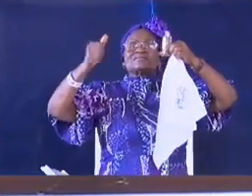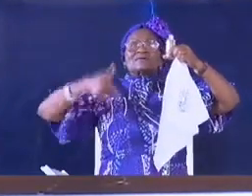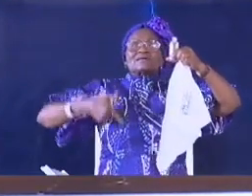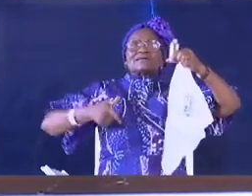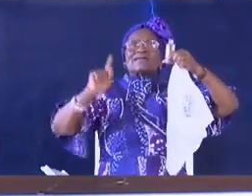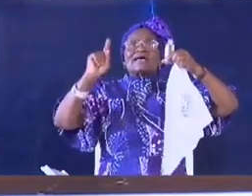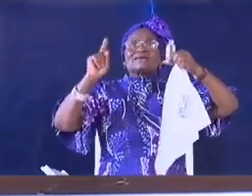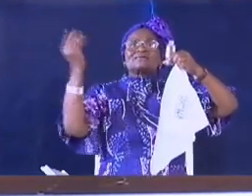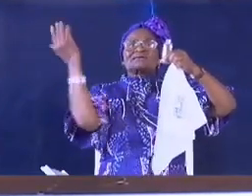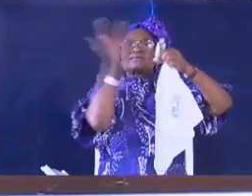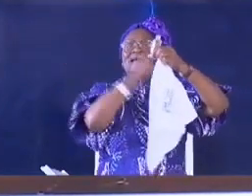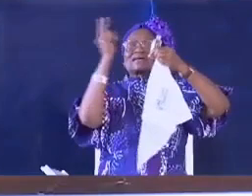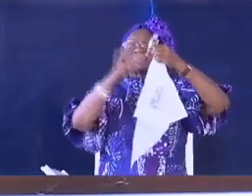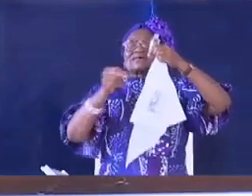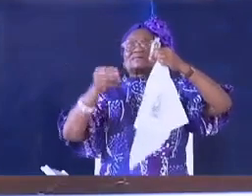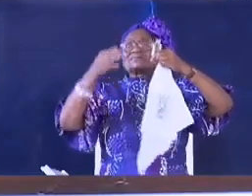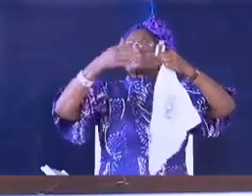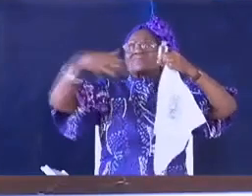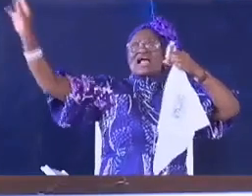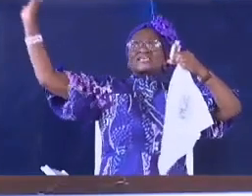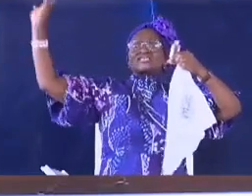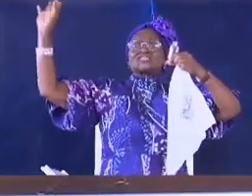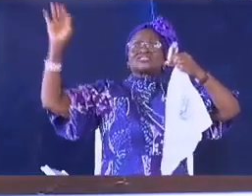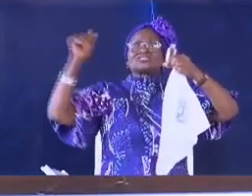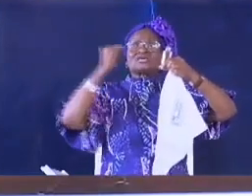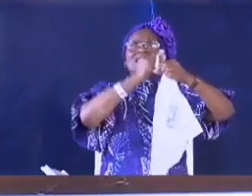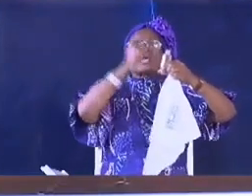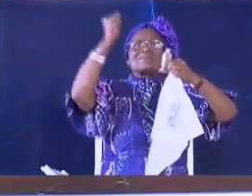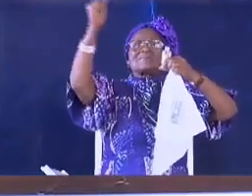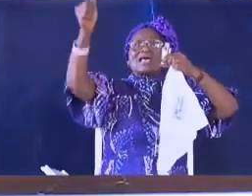Let darkness vanish.